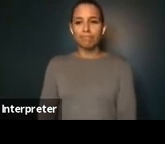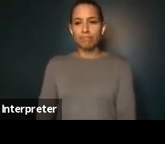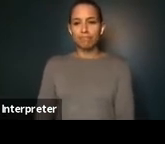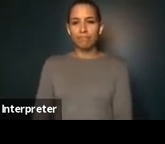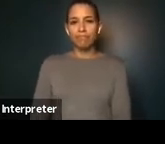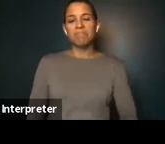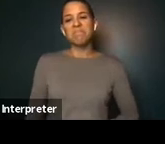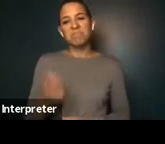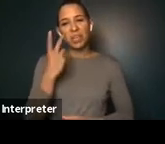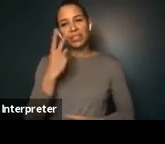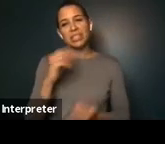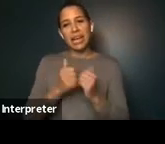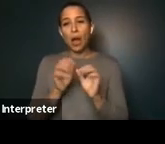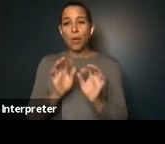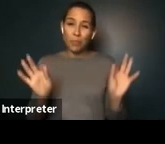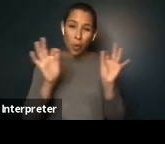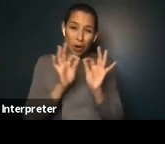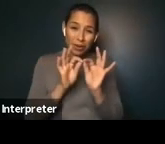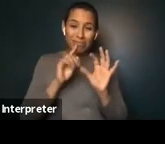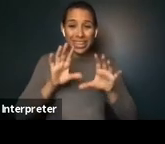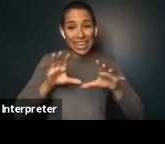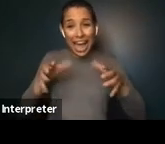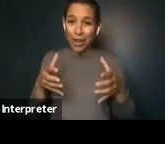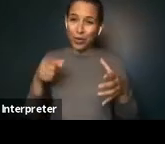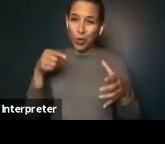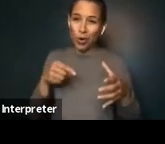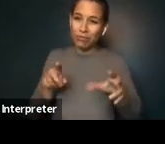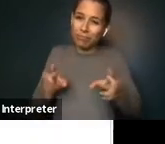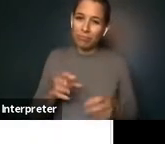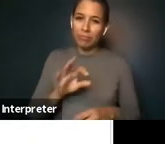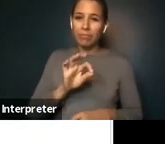category of femme is to bear on this.